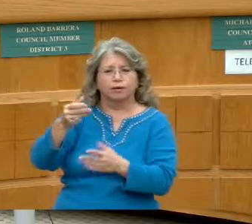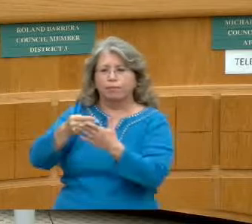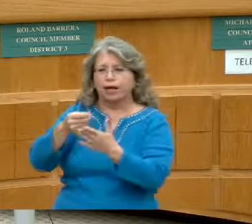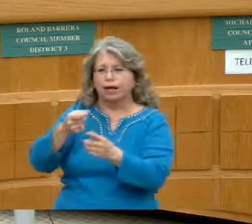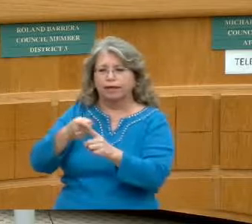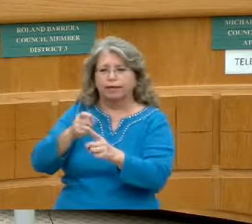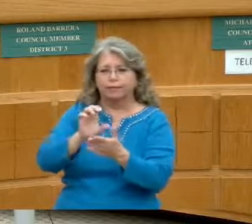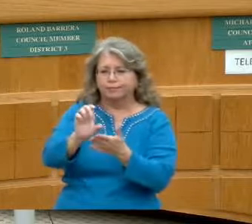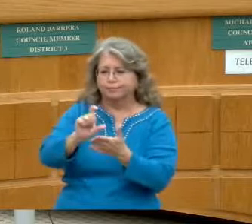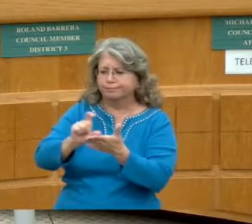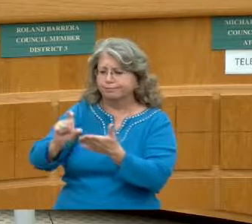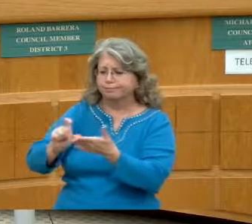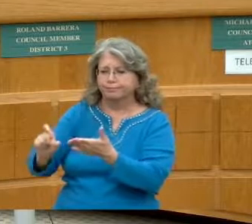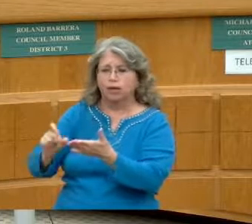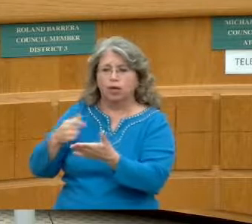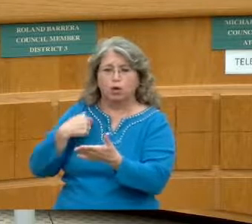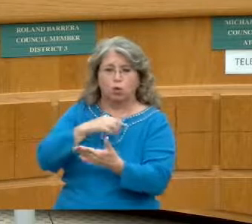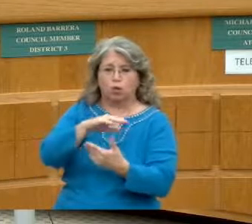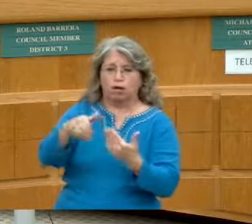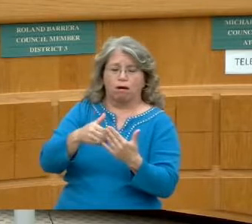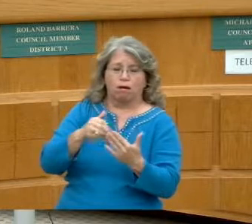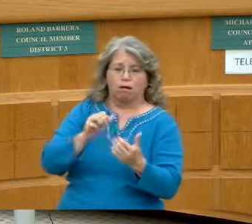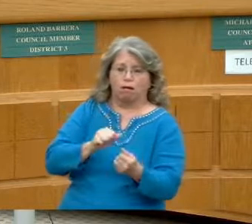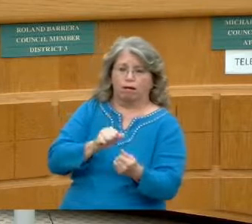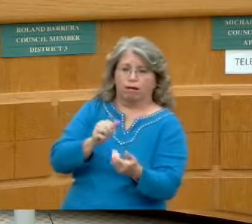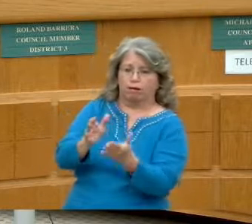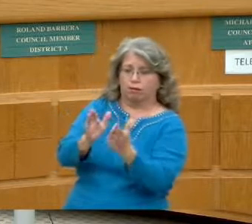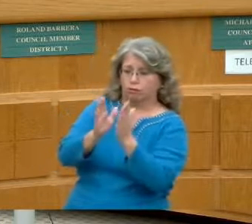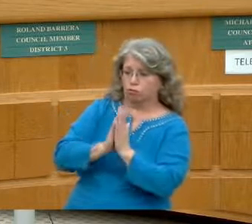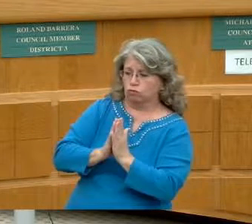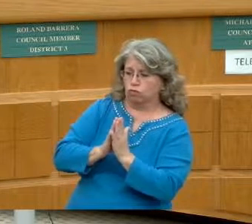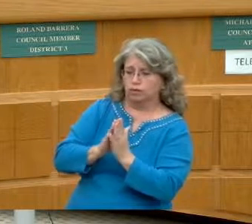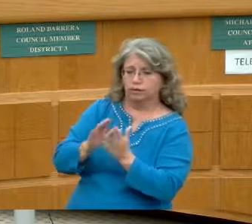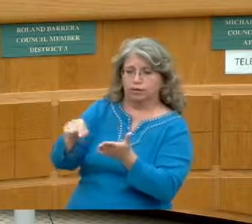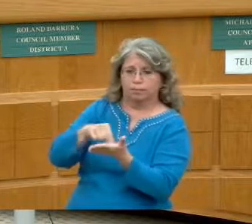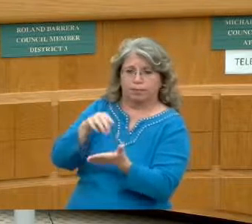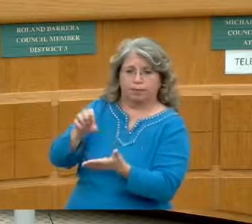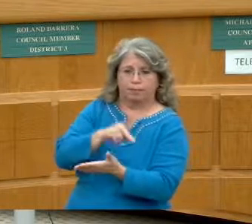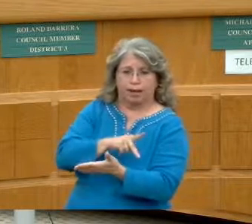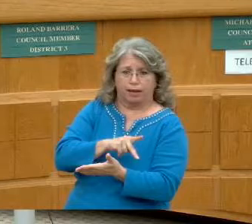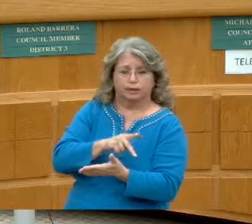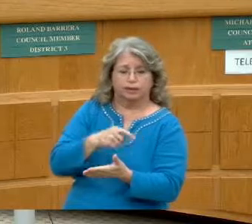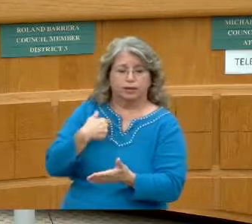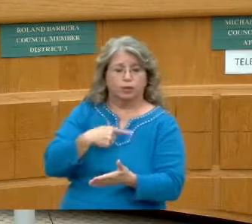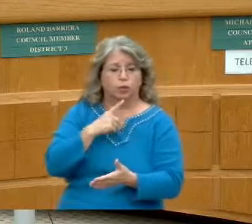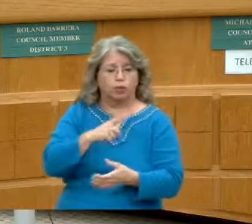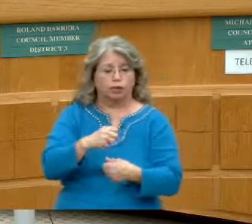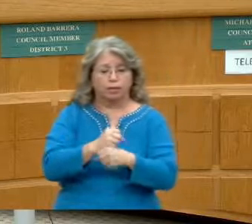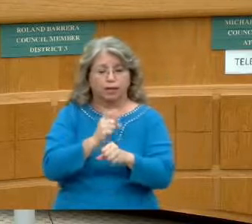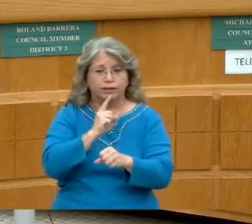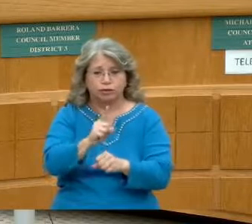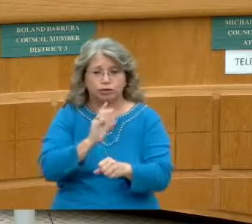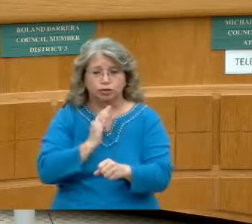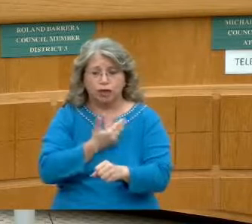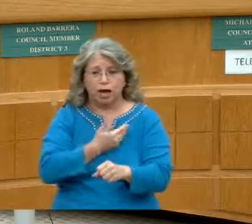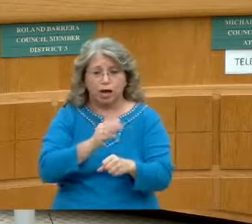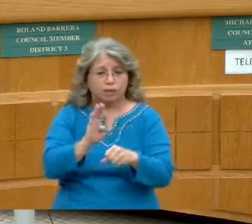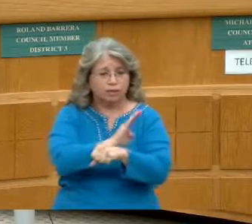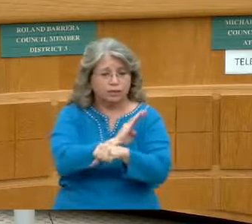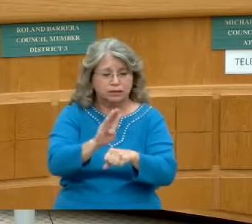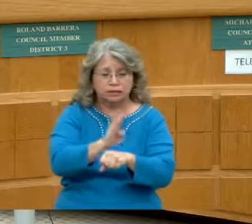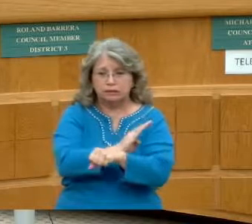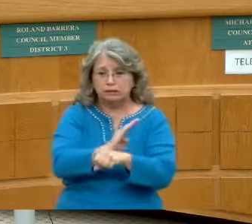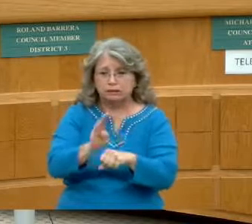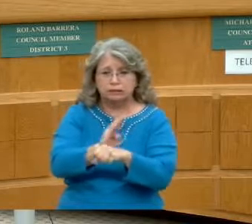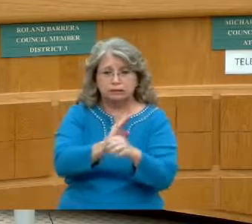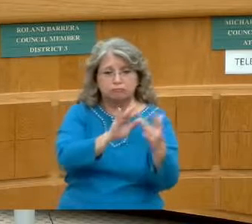that we all need to seek reimbursement from. We are working to make sure that our business access the resources that are already available to